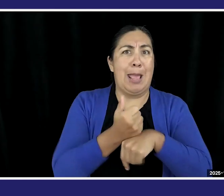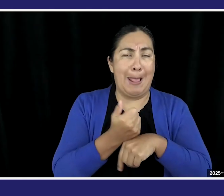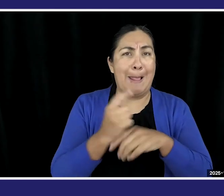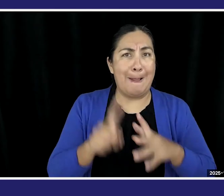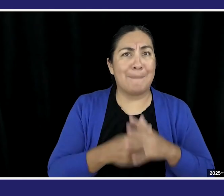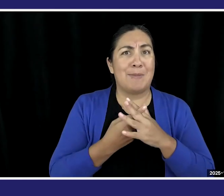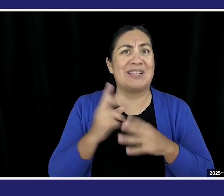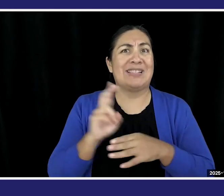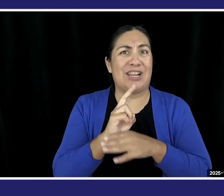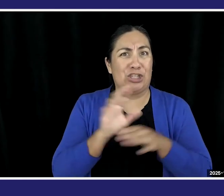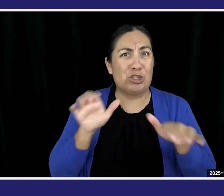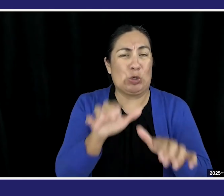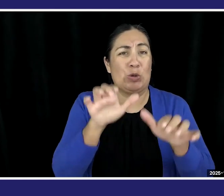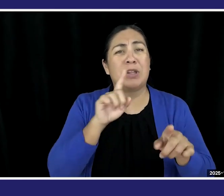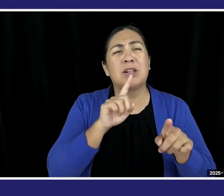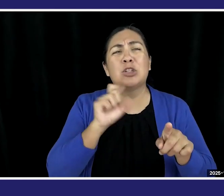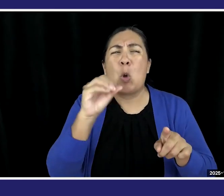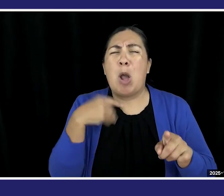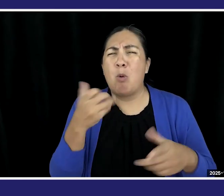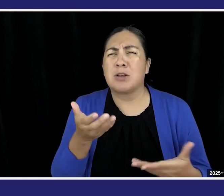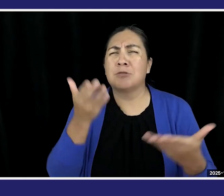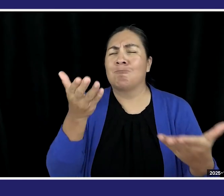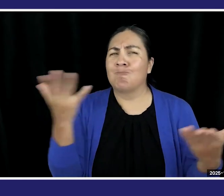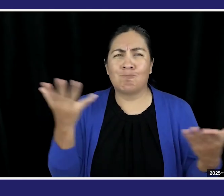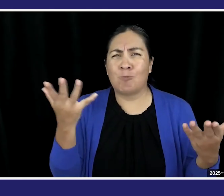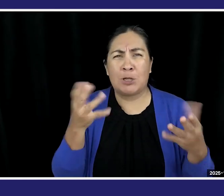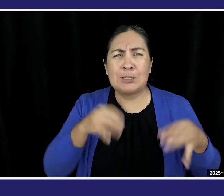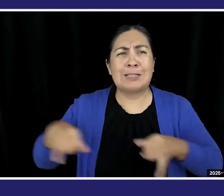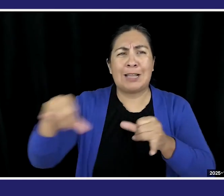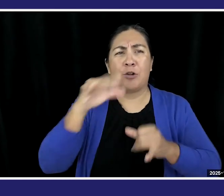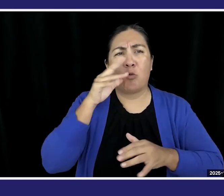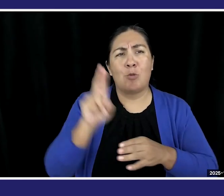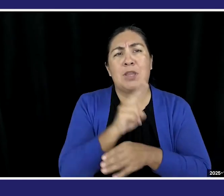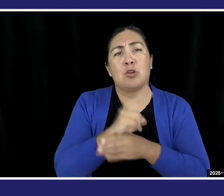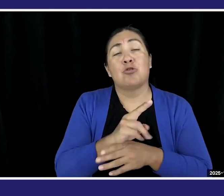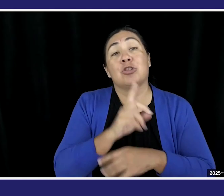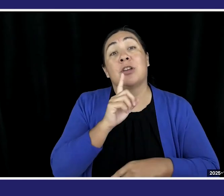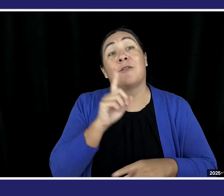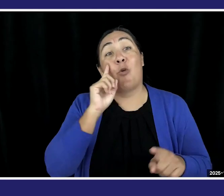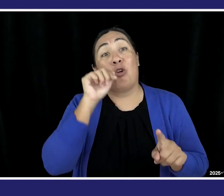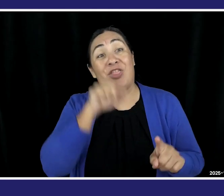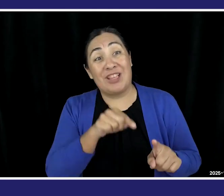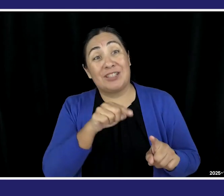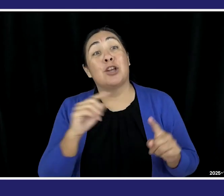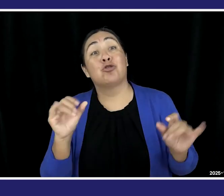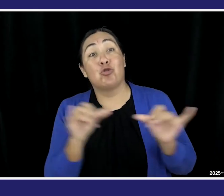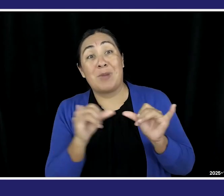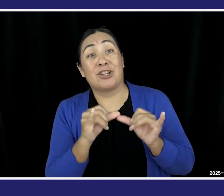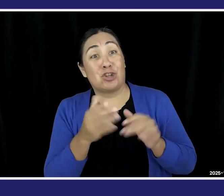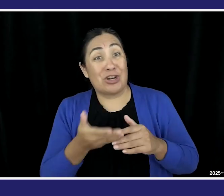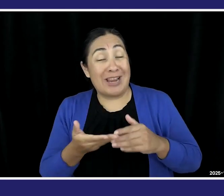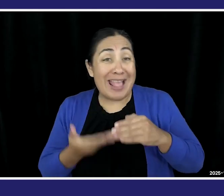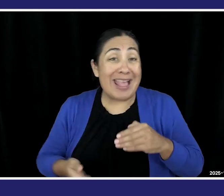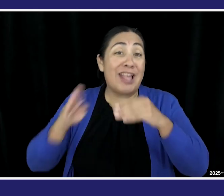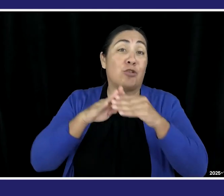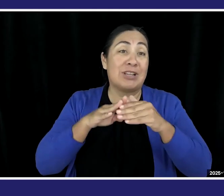table in terms of what standards will be used in the utilization of the equity lens to measure increased access and reduction of